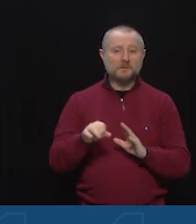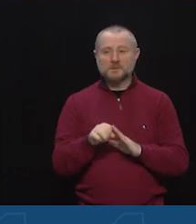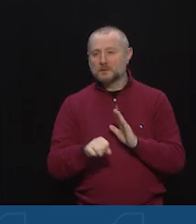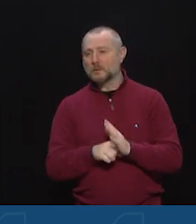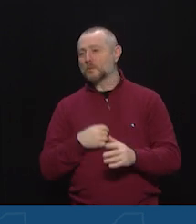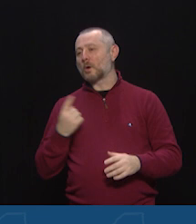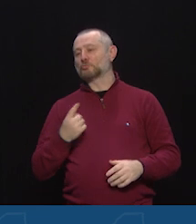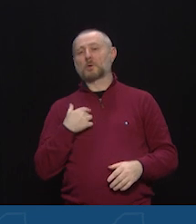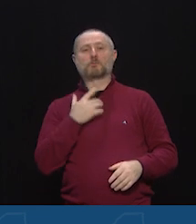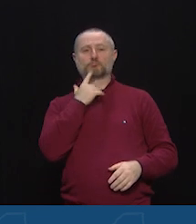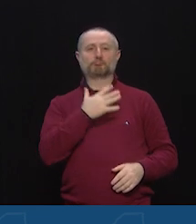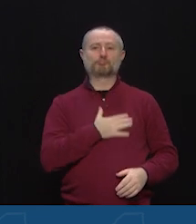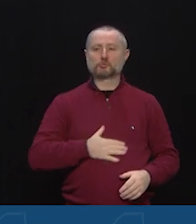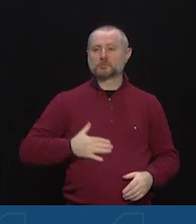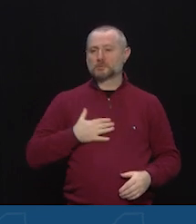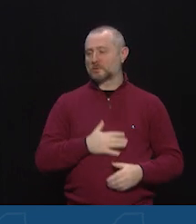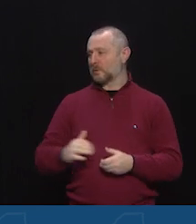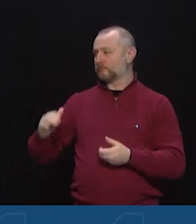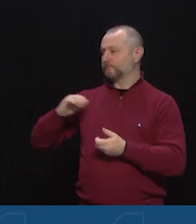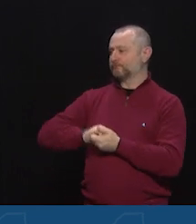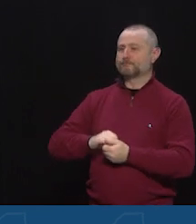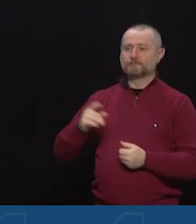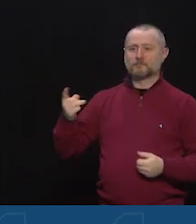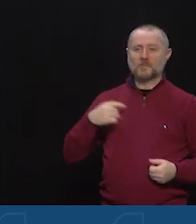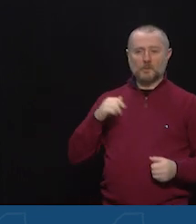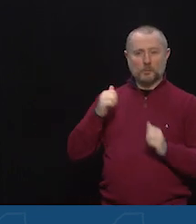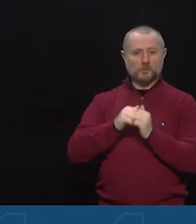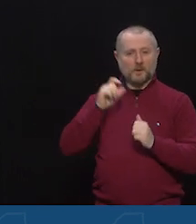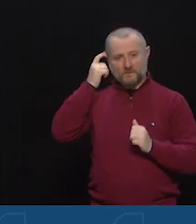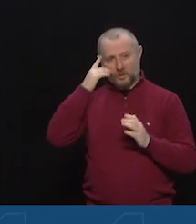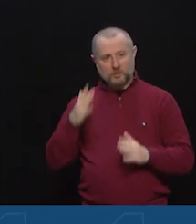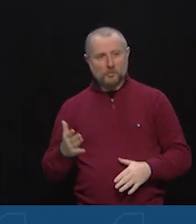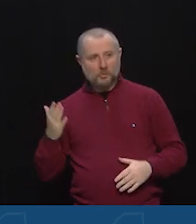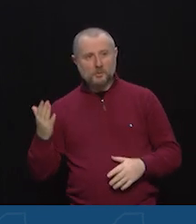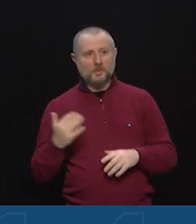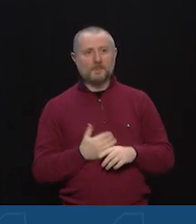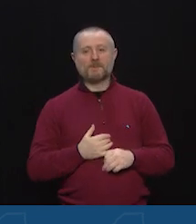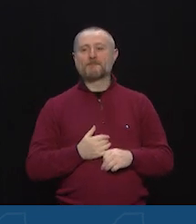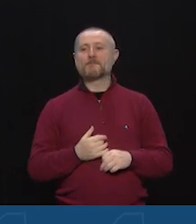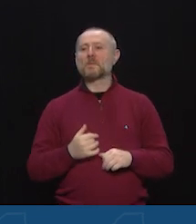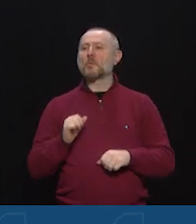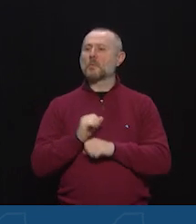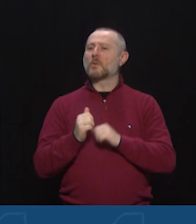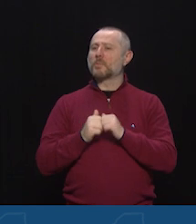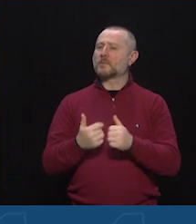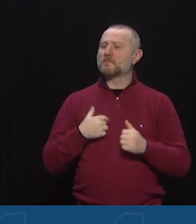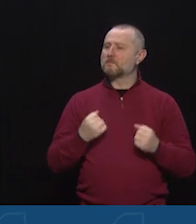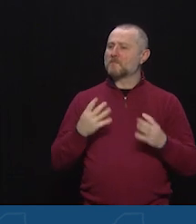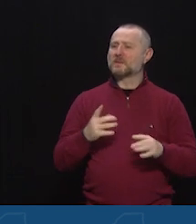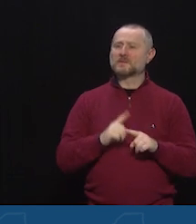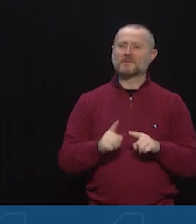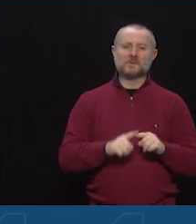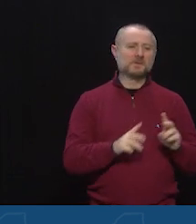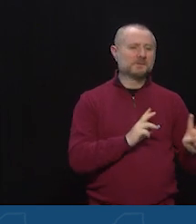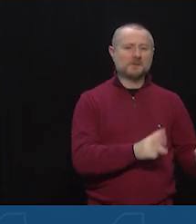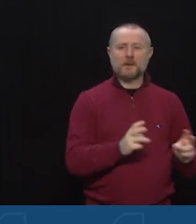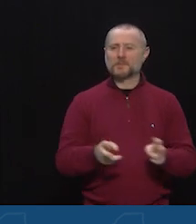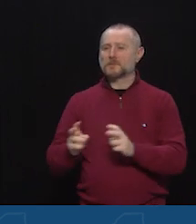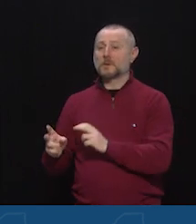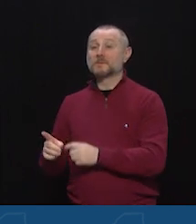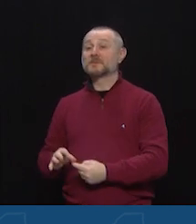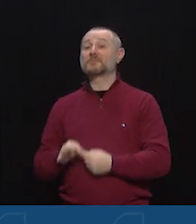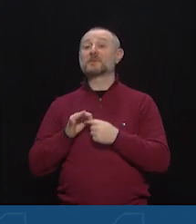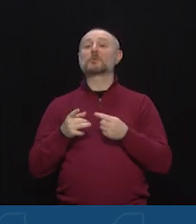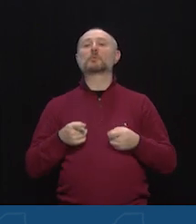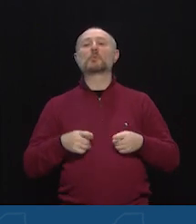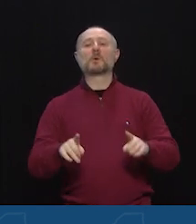partnership with Governor Hochul and her team across a range of issues. But particularly during these events, my